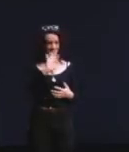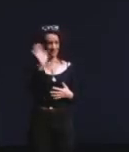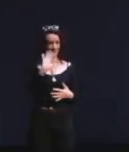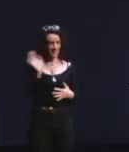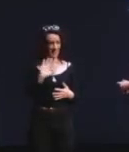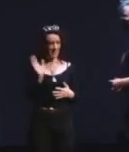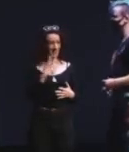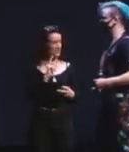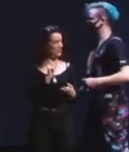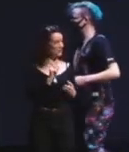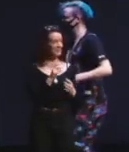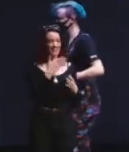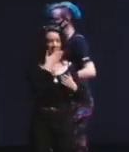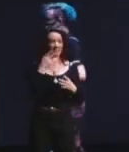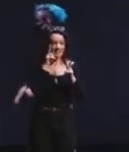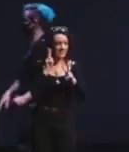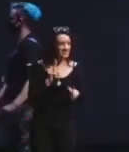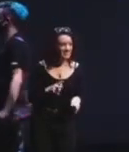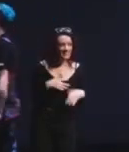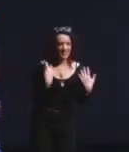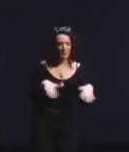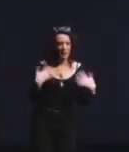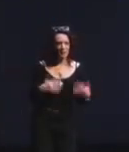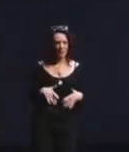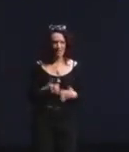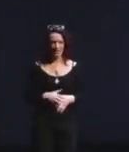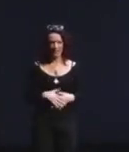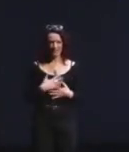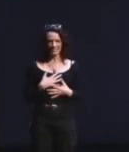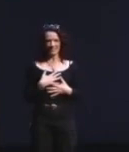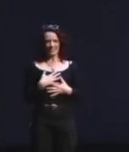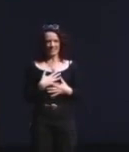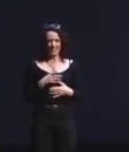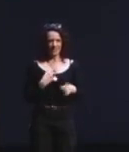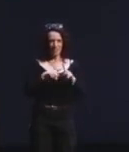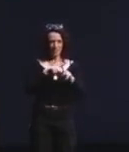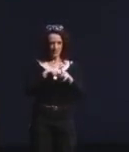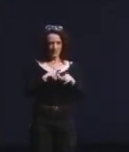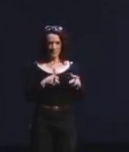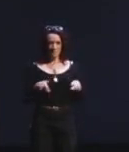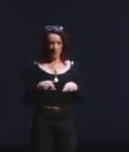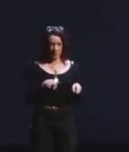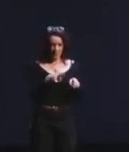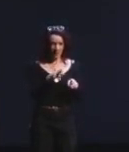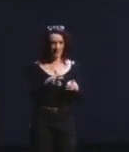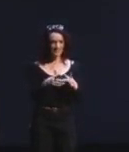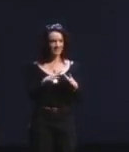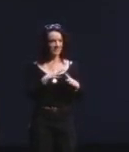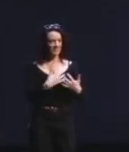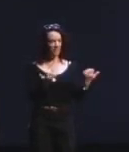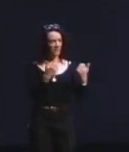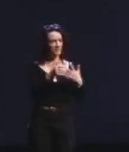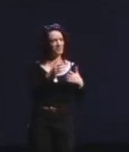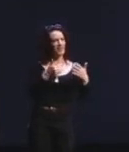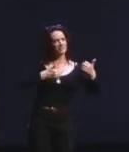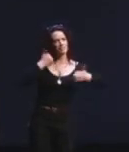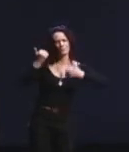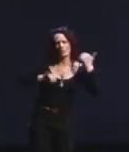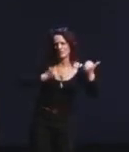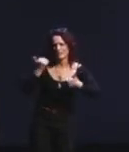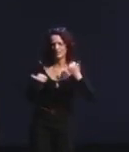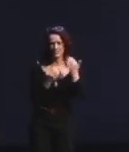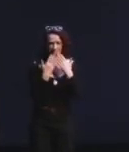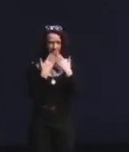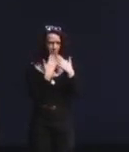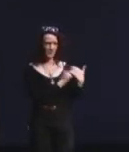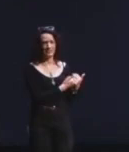everyone. Lovely to be here. Lovely to see you all. It's such a privilege to be at the Positive Pathways Conference. And, you know, huge congratulations to Roger on a fantastic